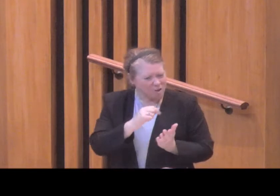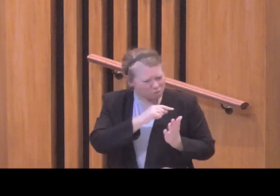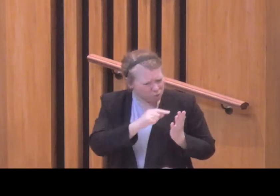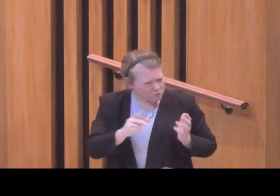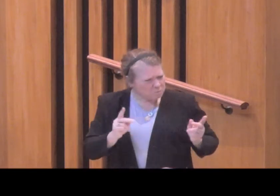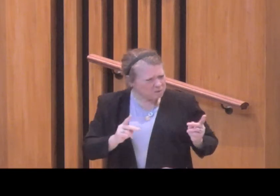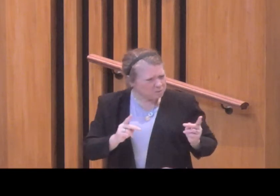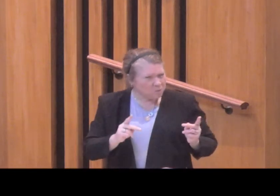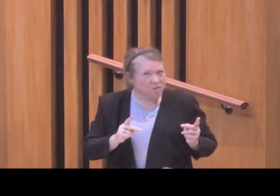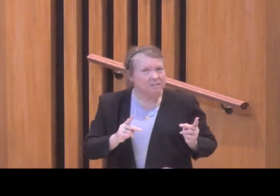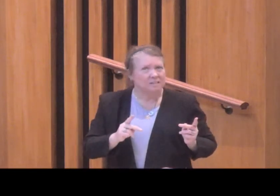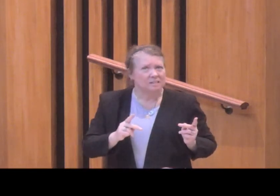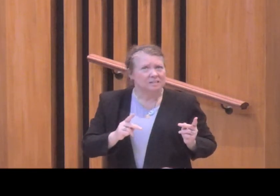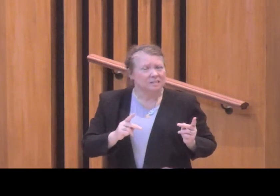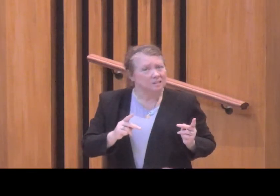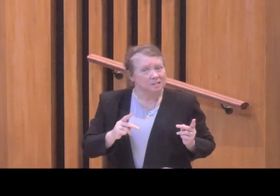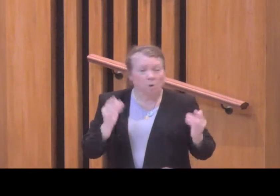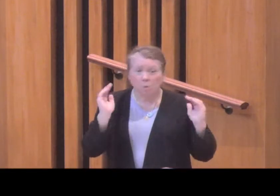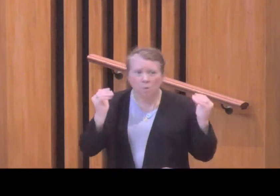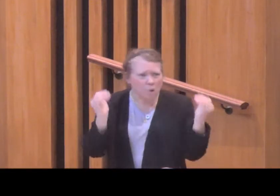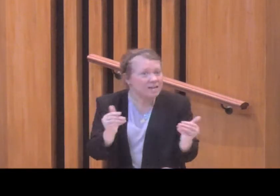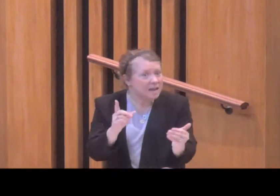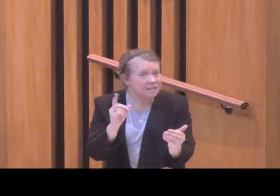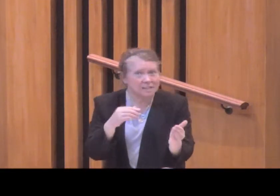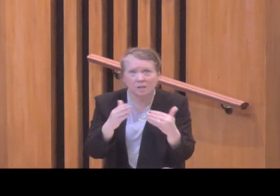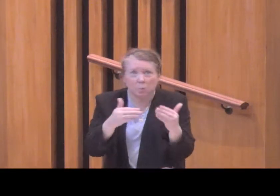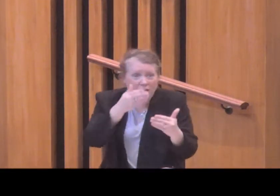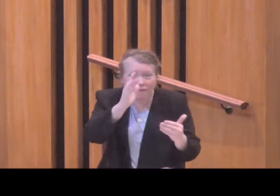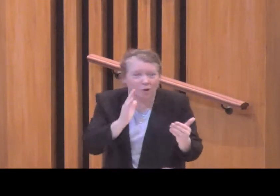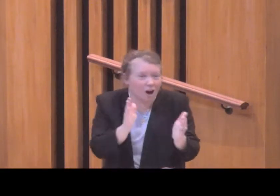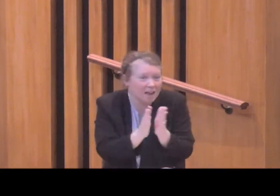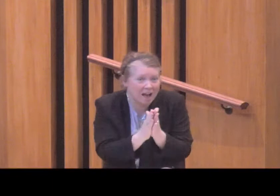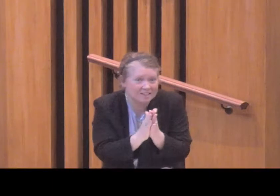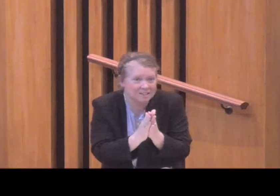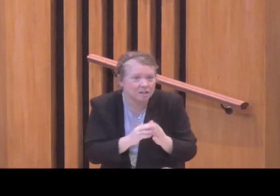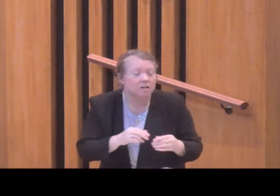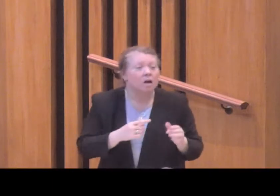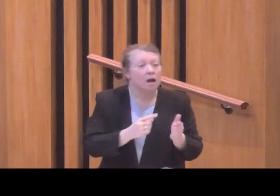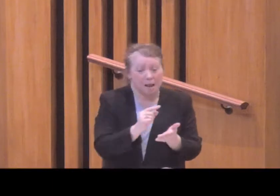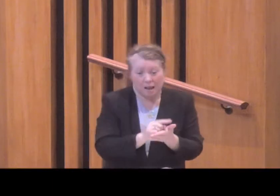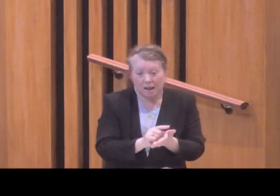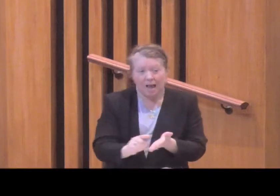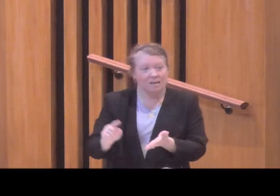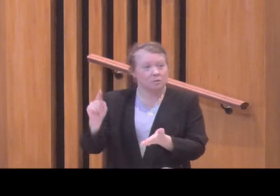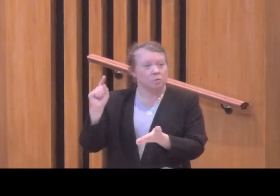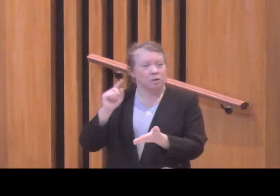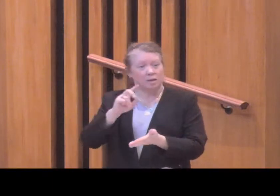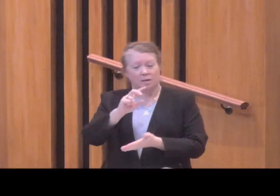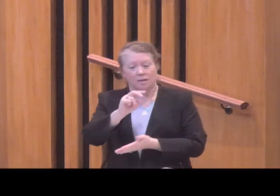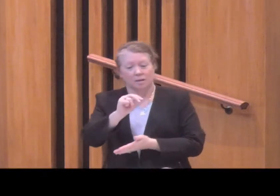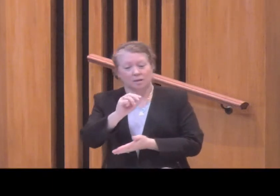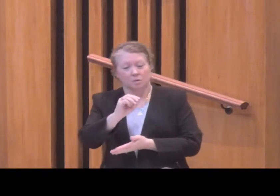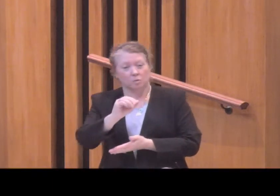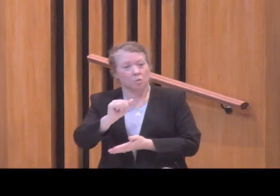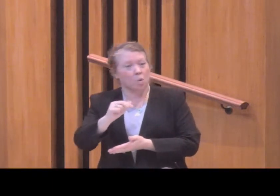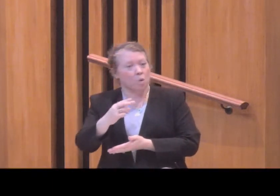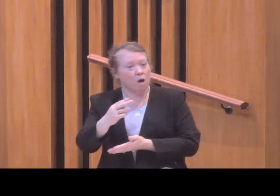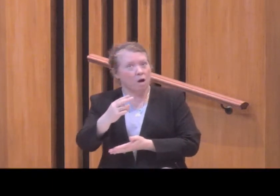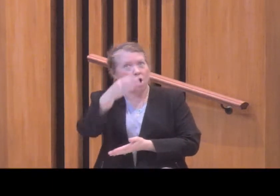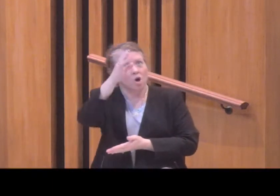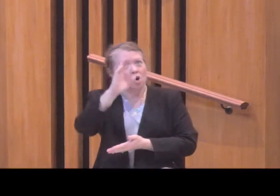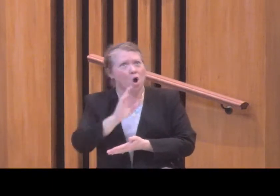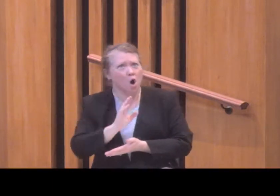week, Noah. God asking Noah to build an ark when it seemed to be the